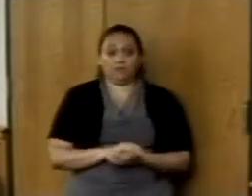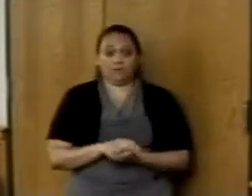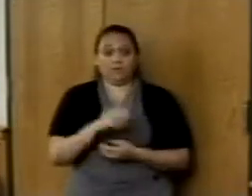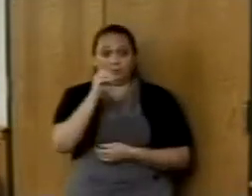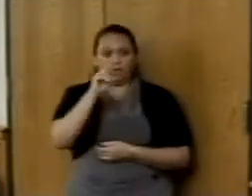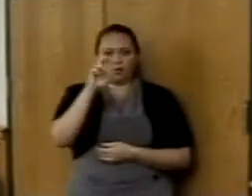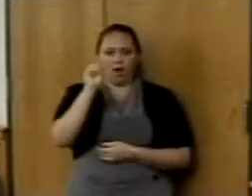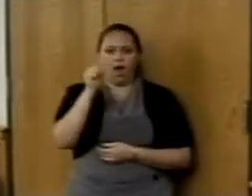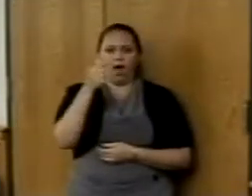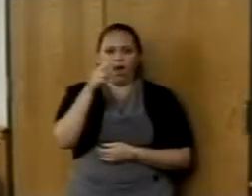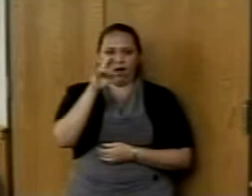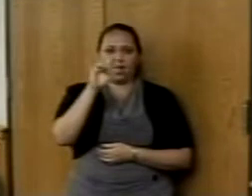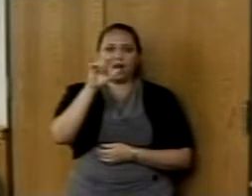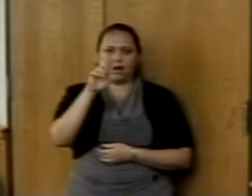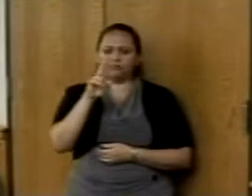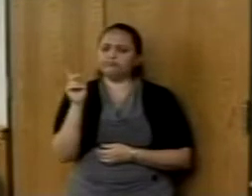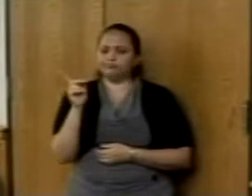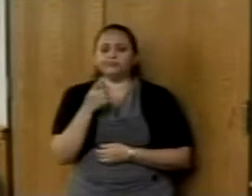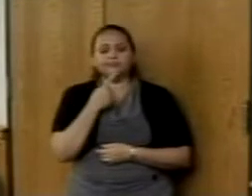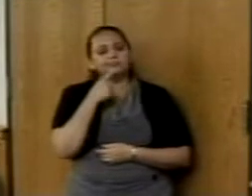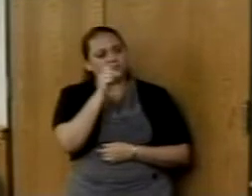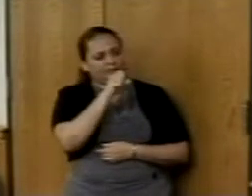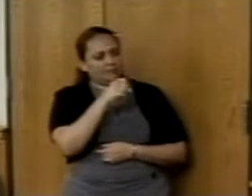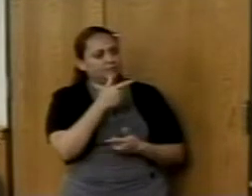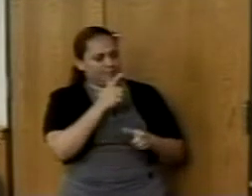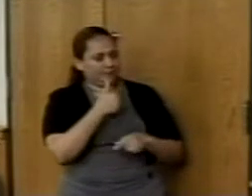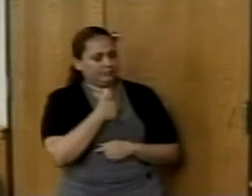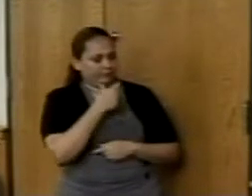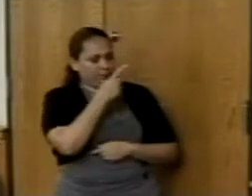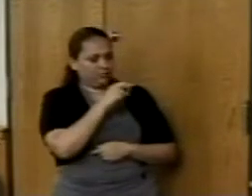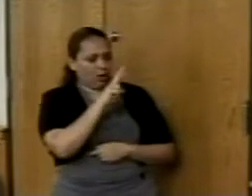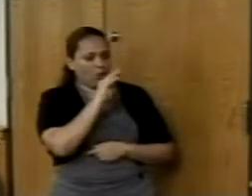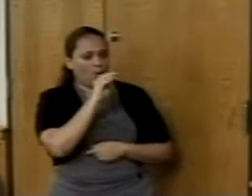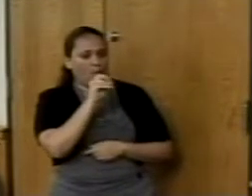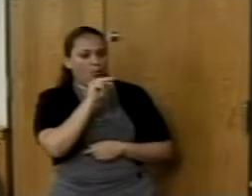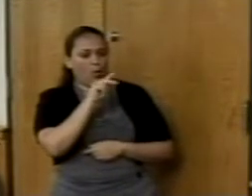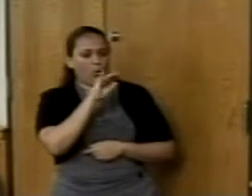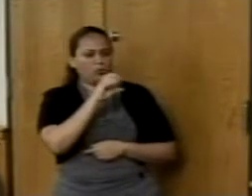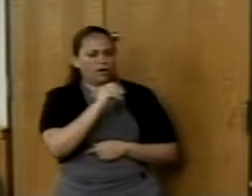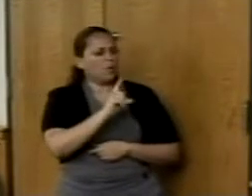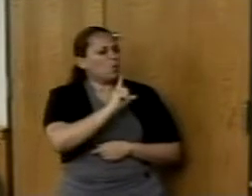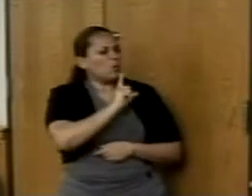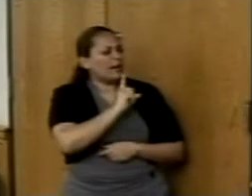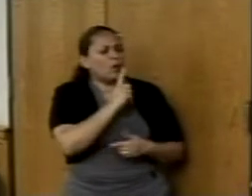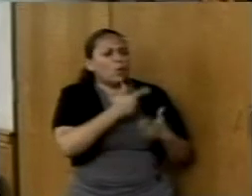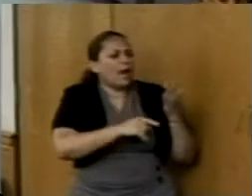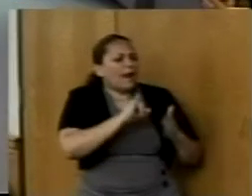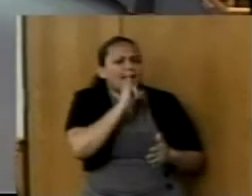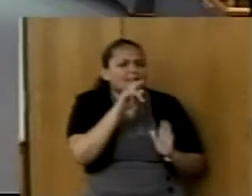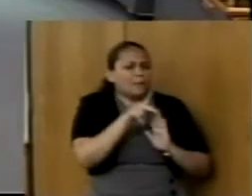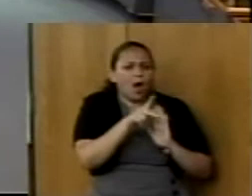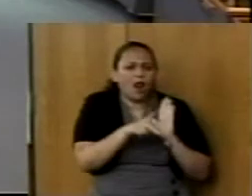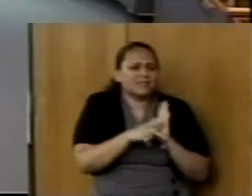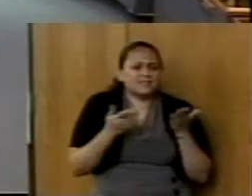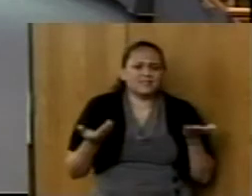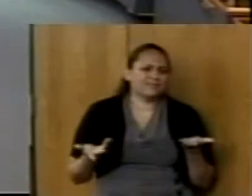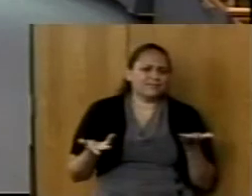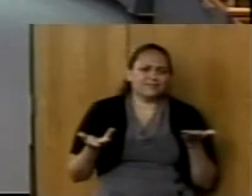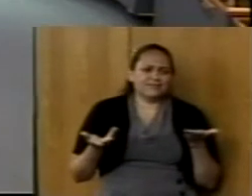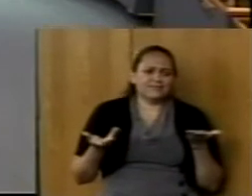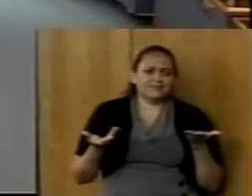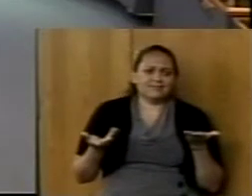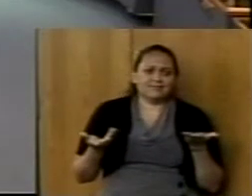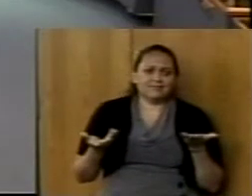Mr. Aguilar? Yes, let me, Dr. Montoya, really, what is the policy?